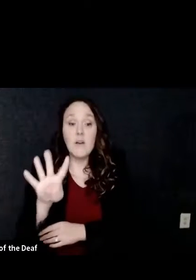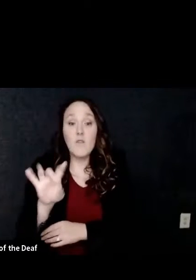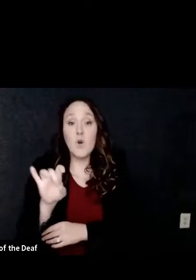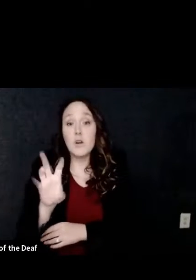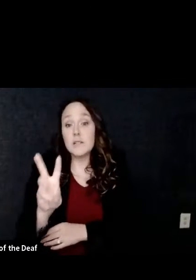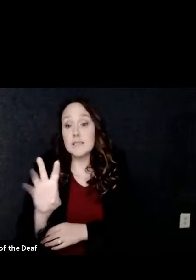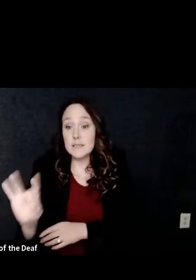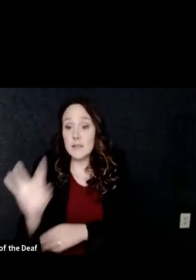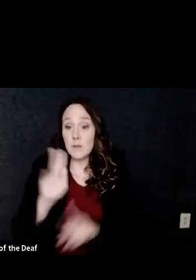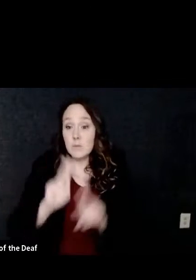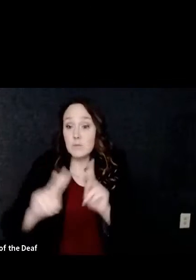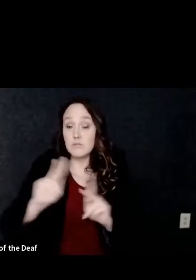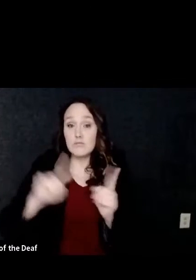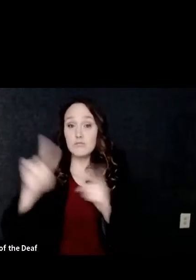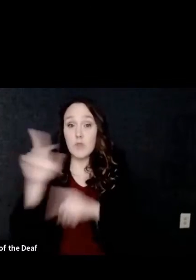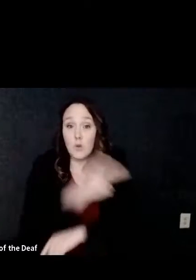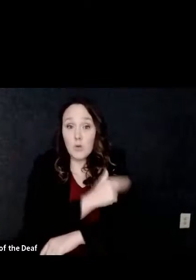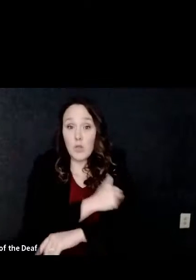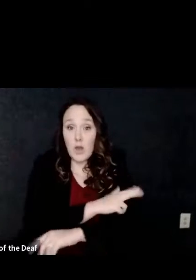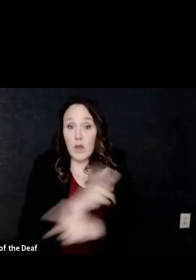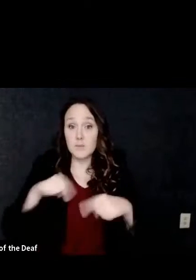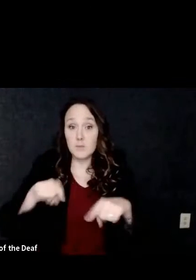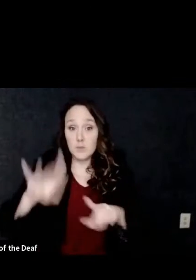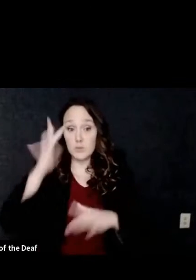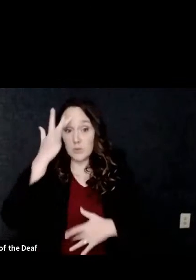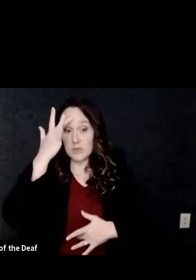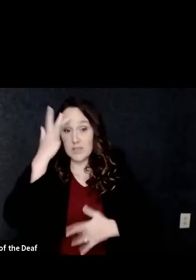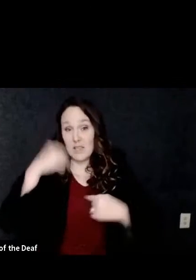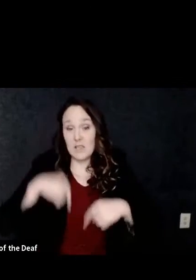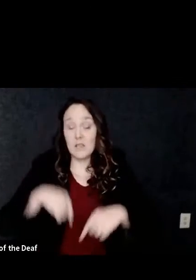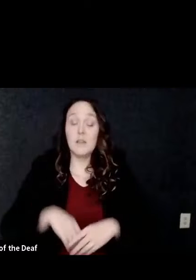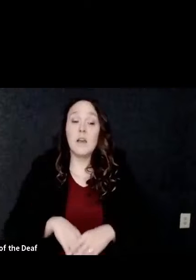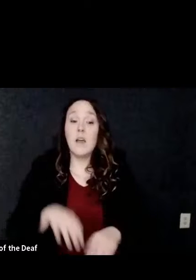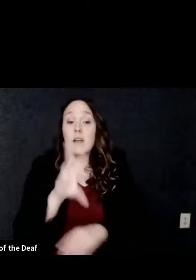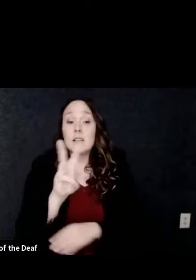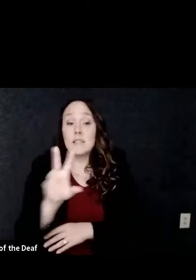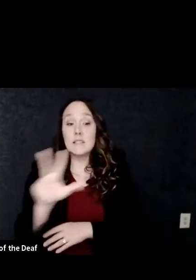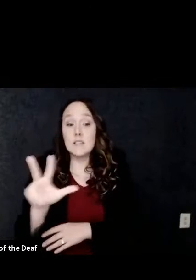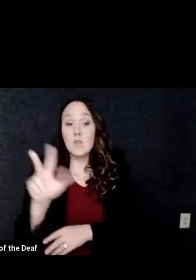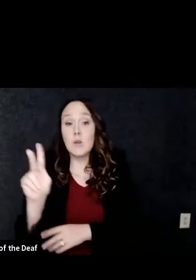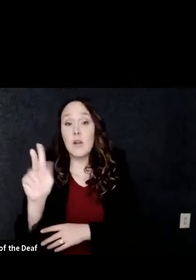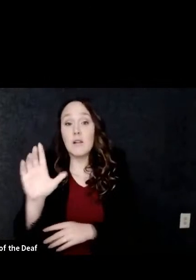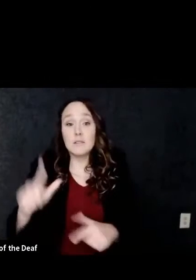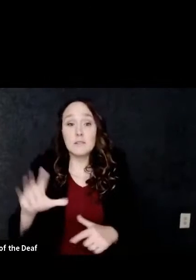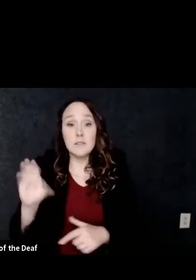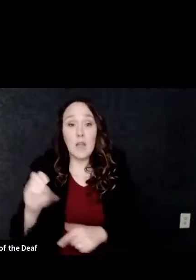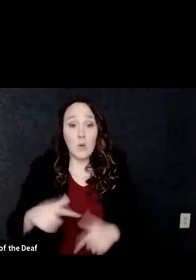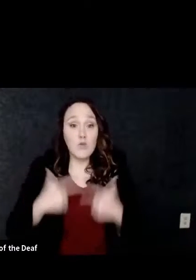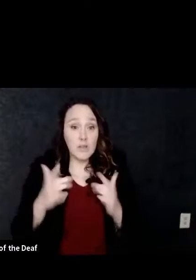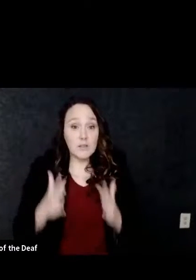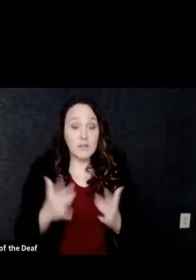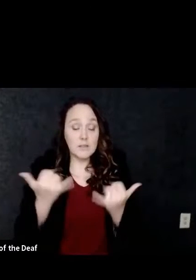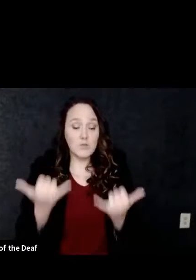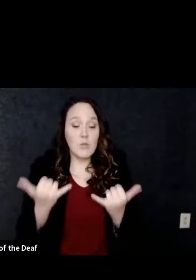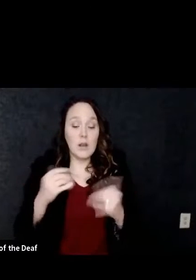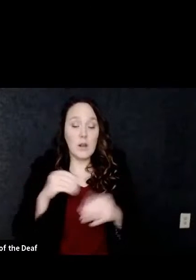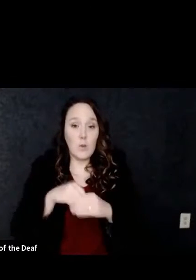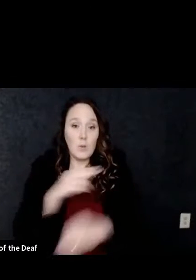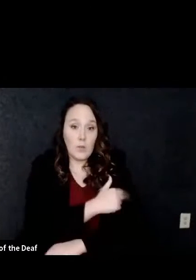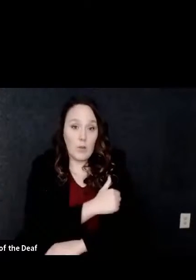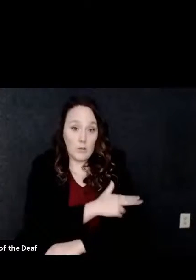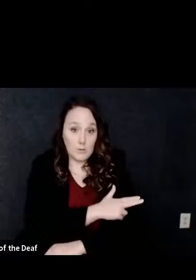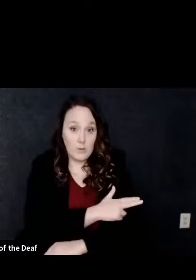468 individuals have been hospitalized at some point in their illness, and 63 Knox County residents are currently